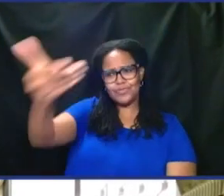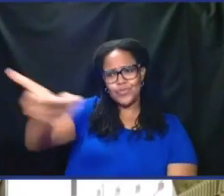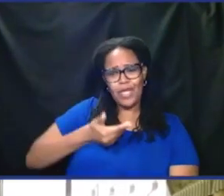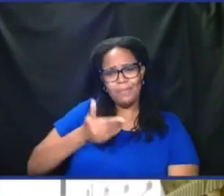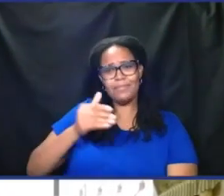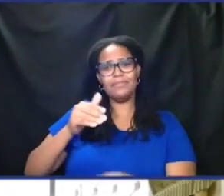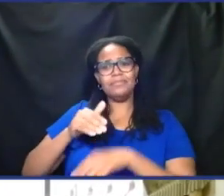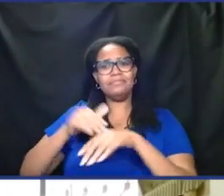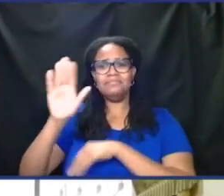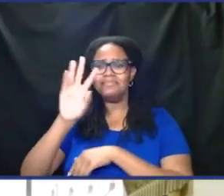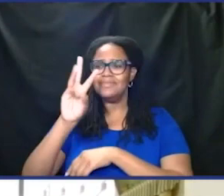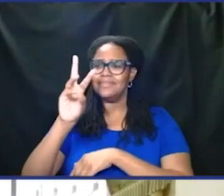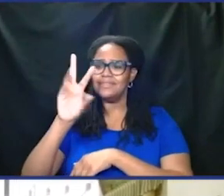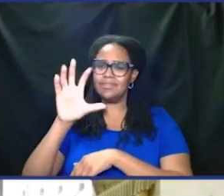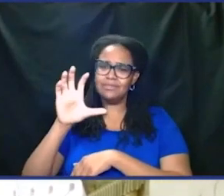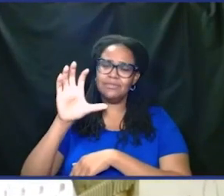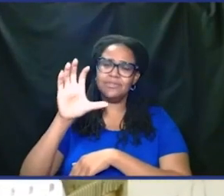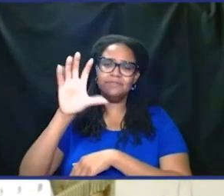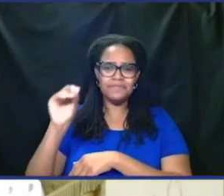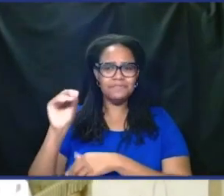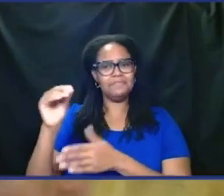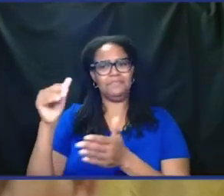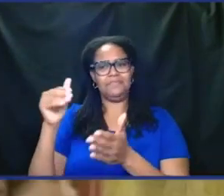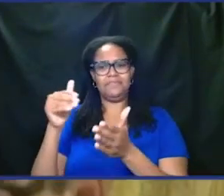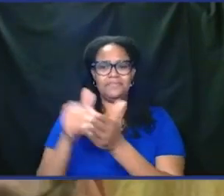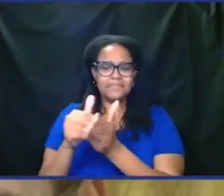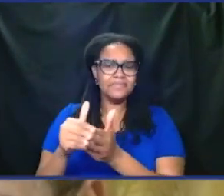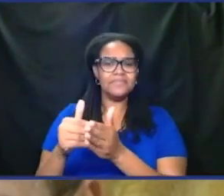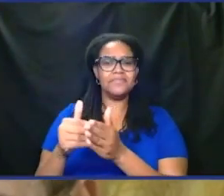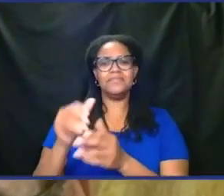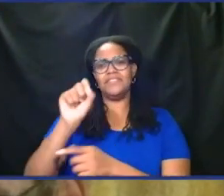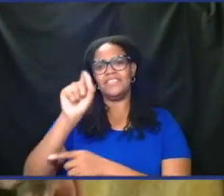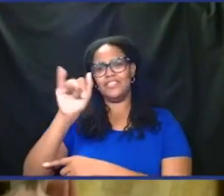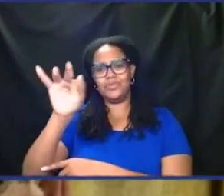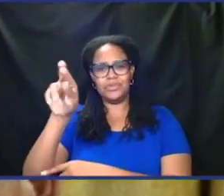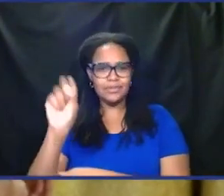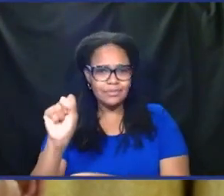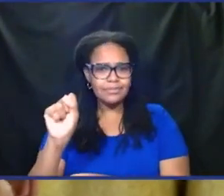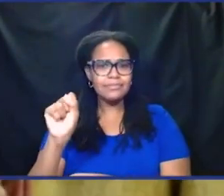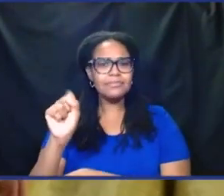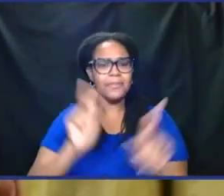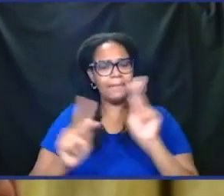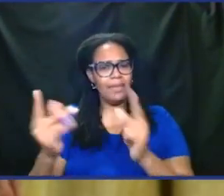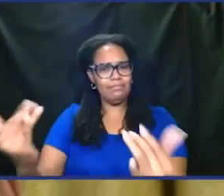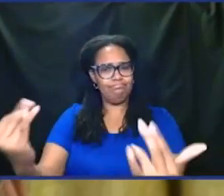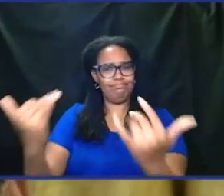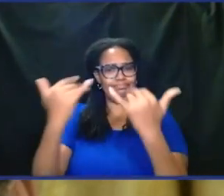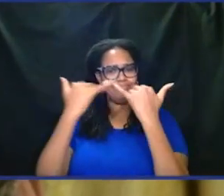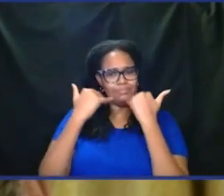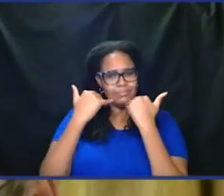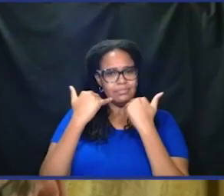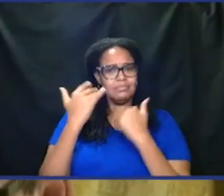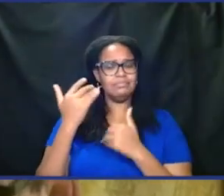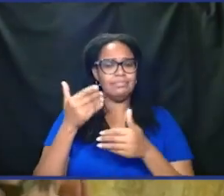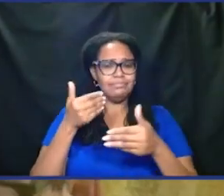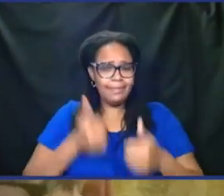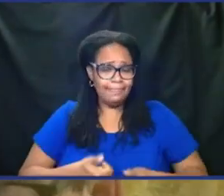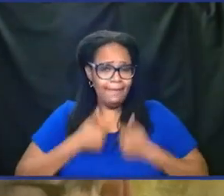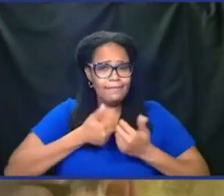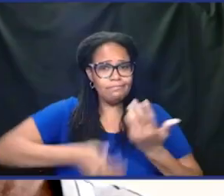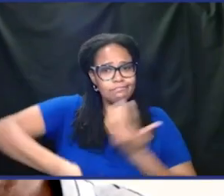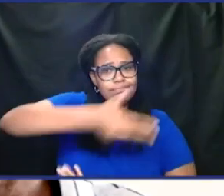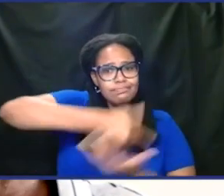the border. But even safe in Jordan, Syrians live with constant reminders of what they've left